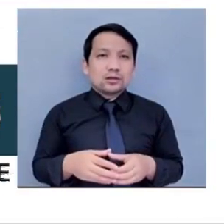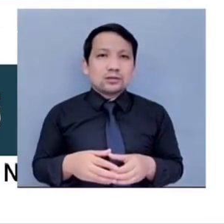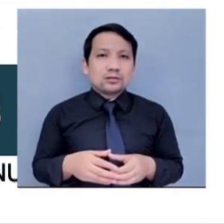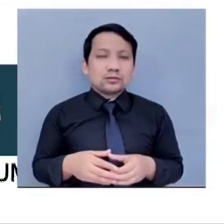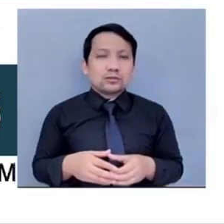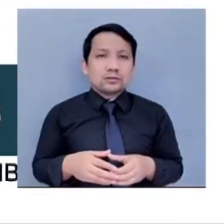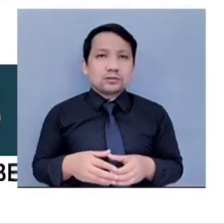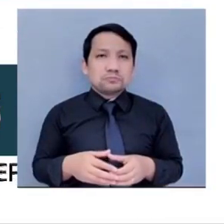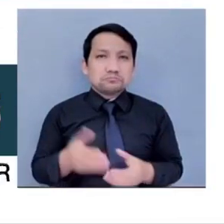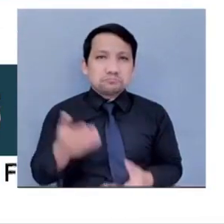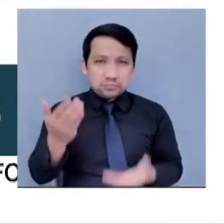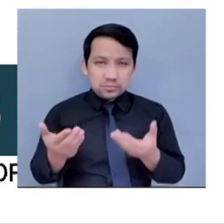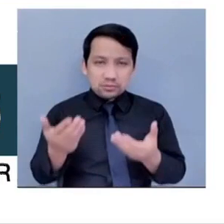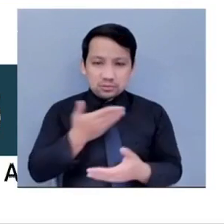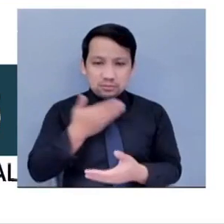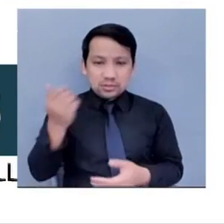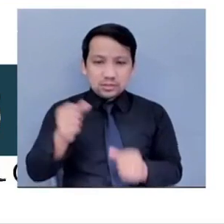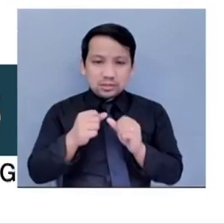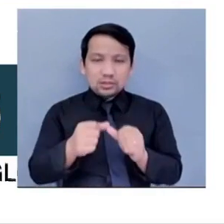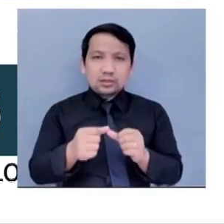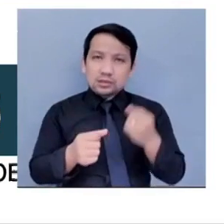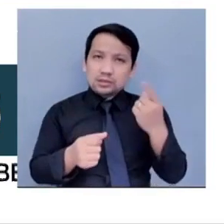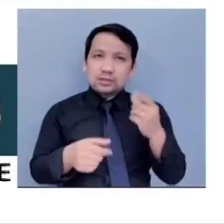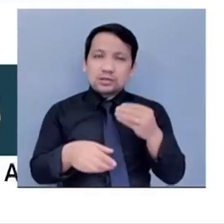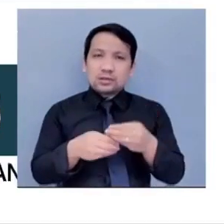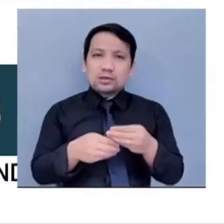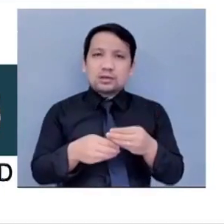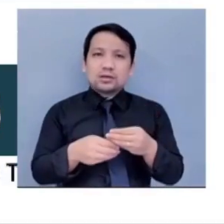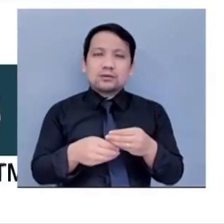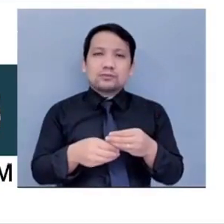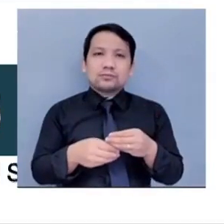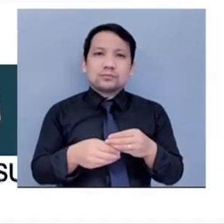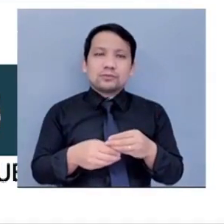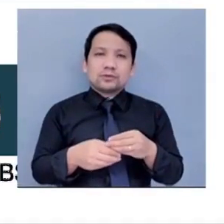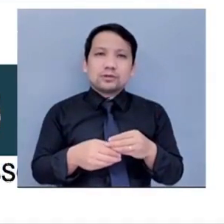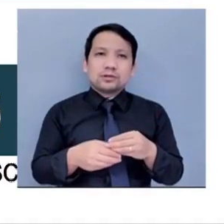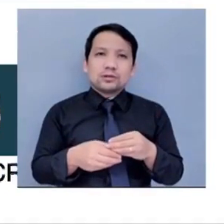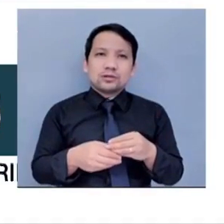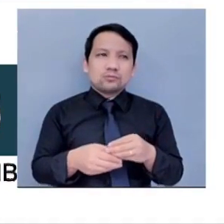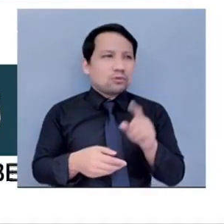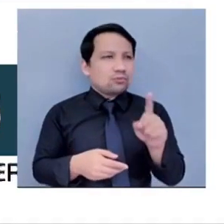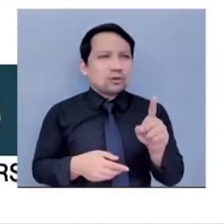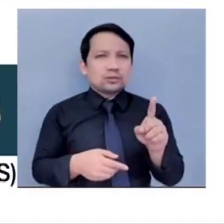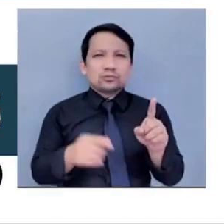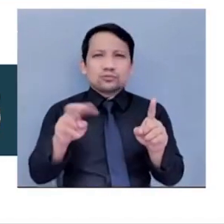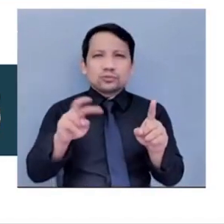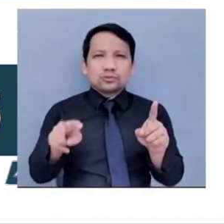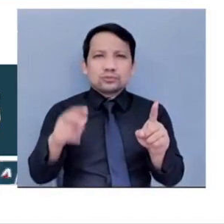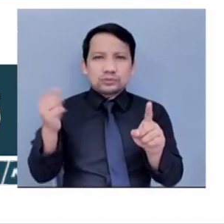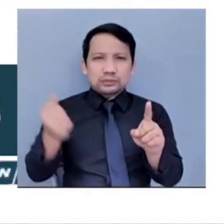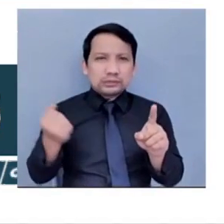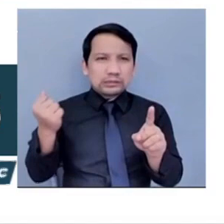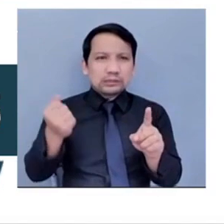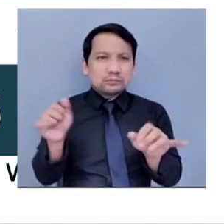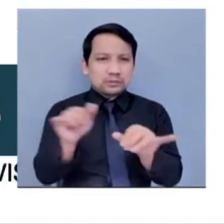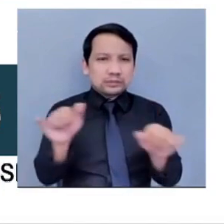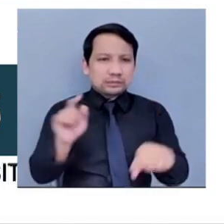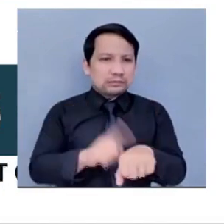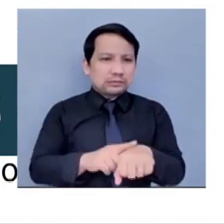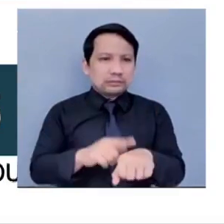maybe the best way to understand this is that one to 2 years ago, same time of the